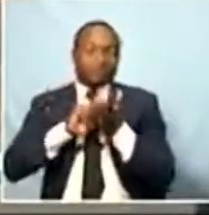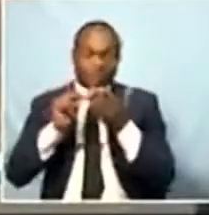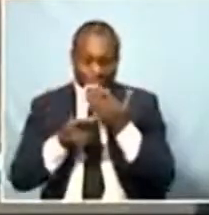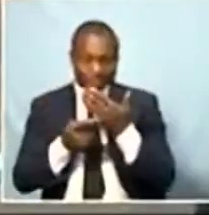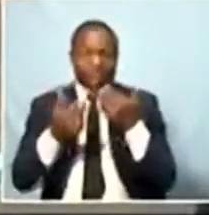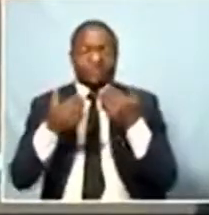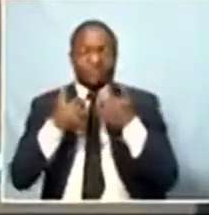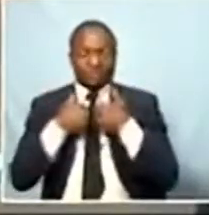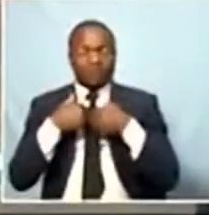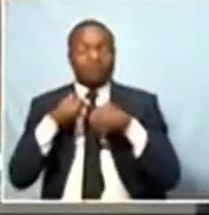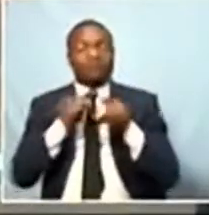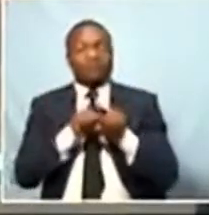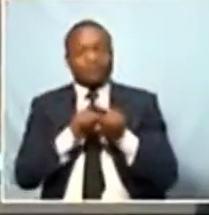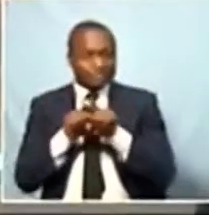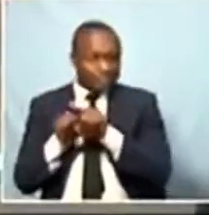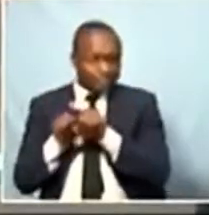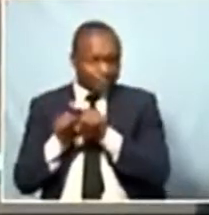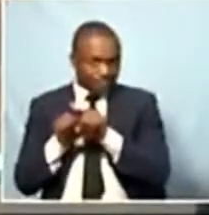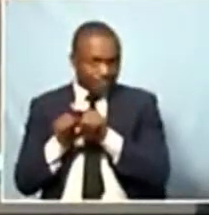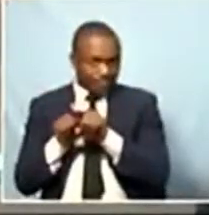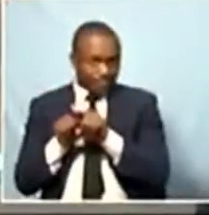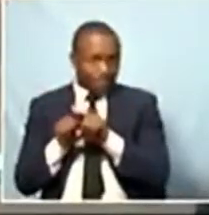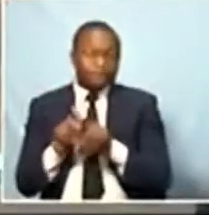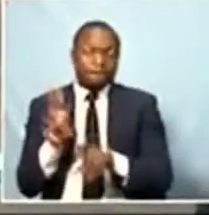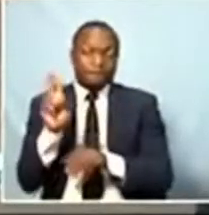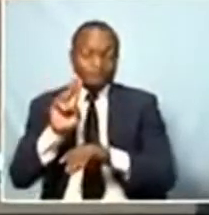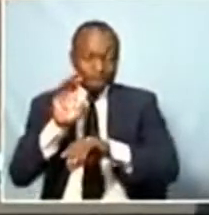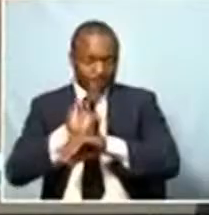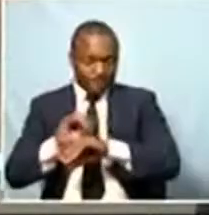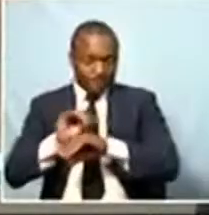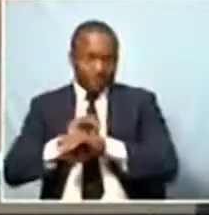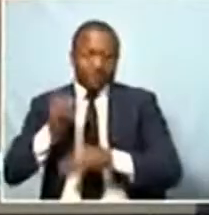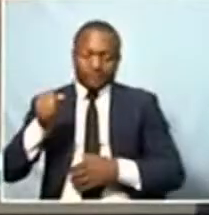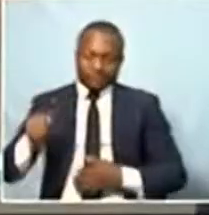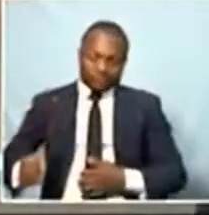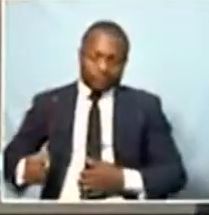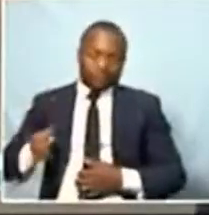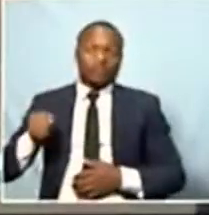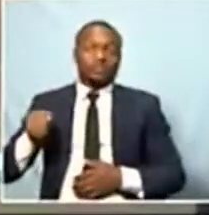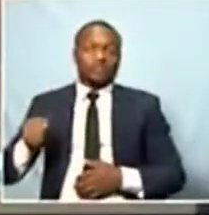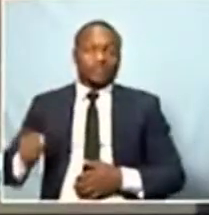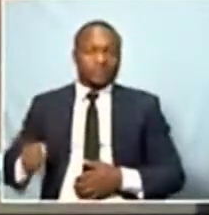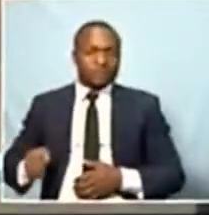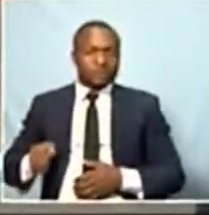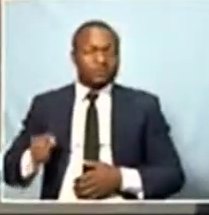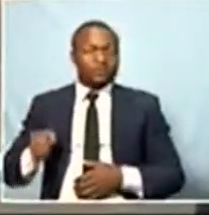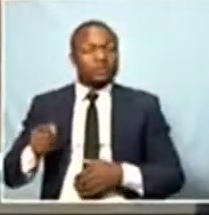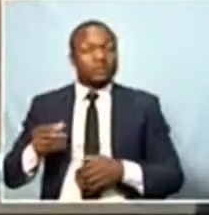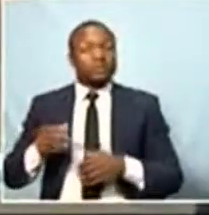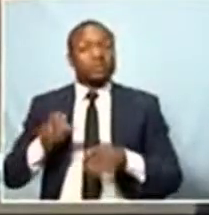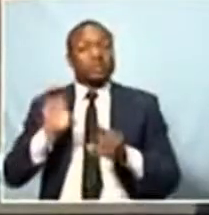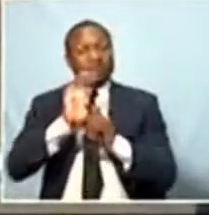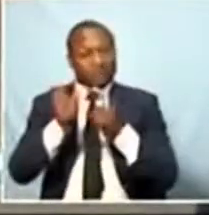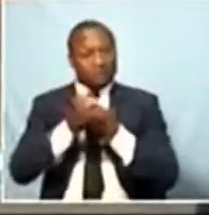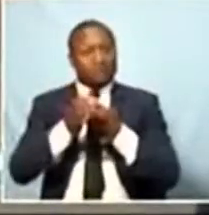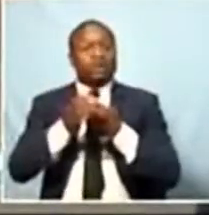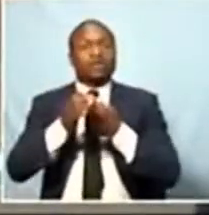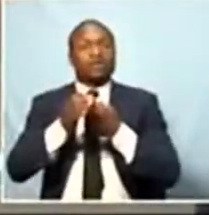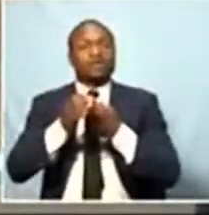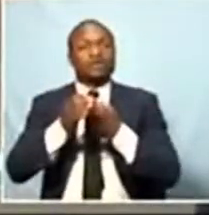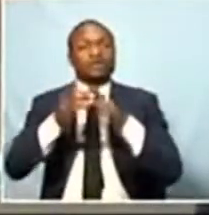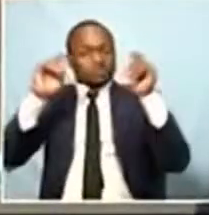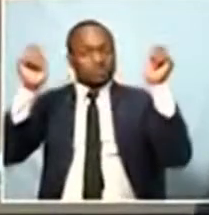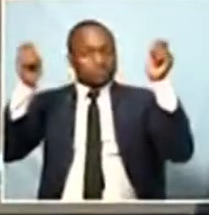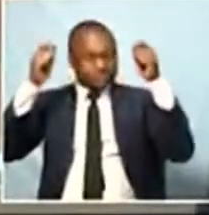We have also taken advantage of the traditional ceremonies. So at every traditional ceremony, you will find the presence of the